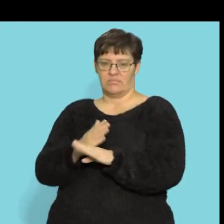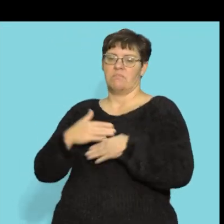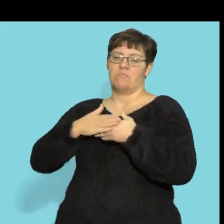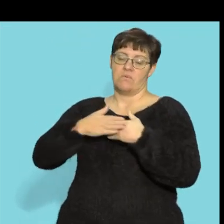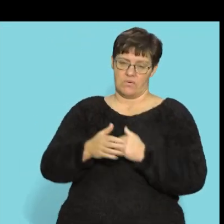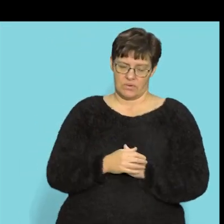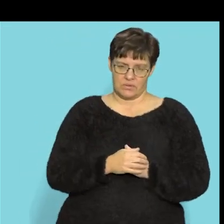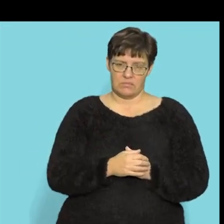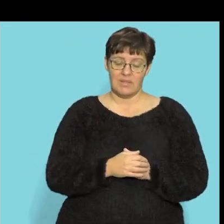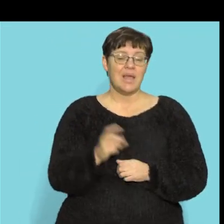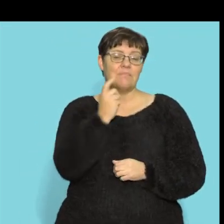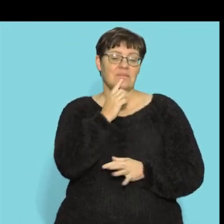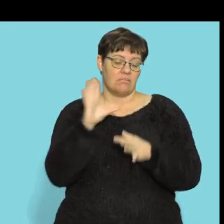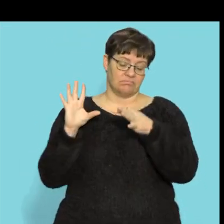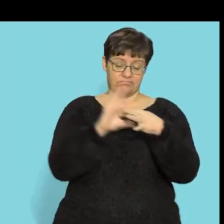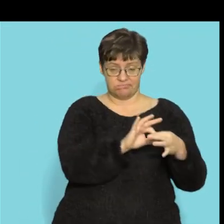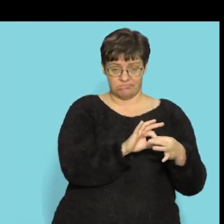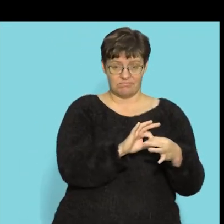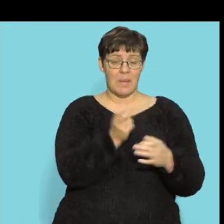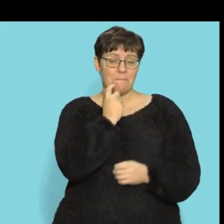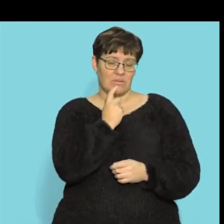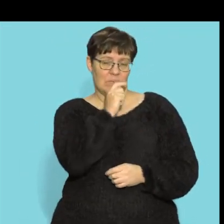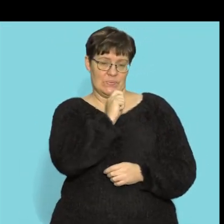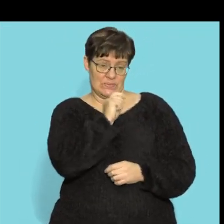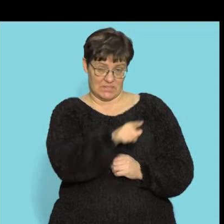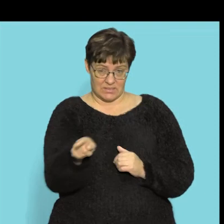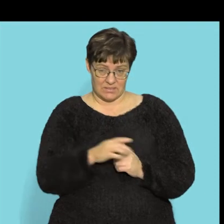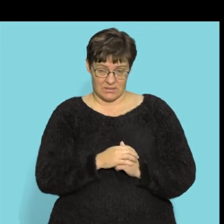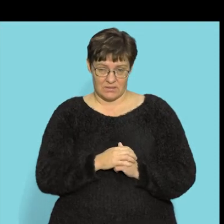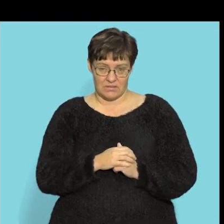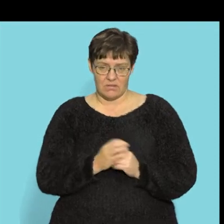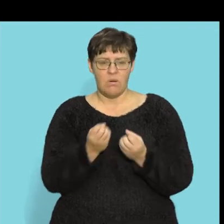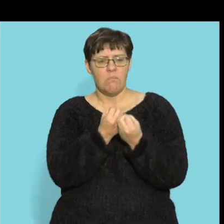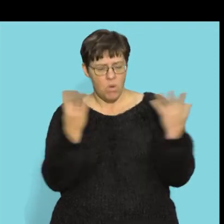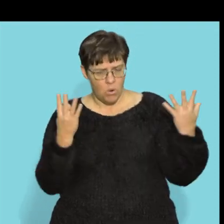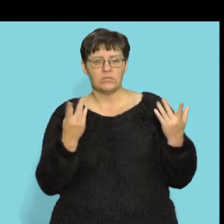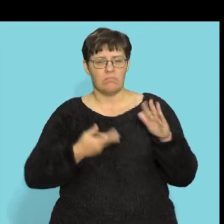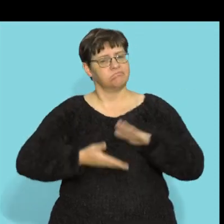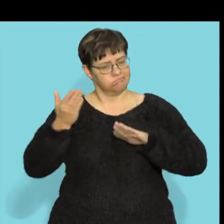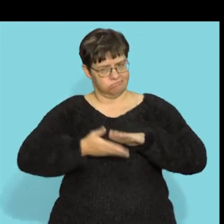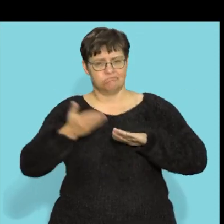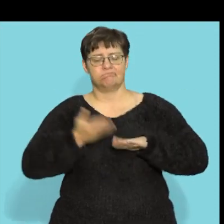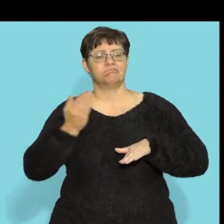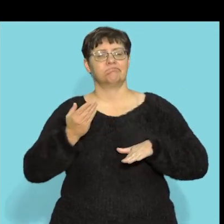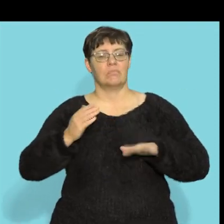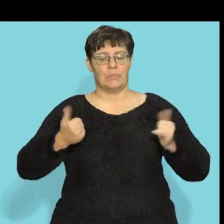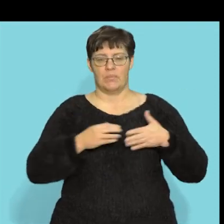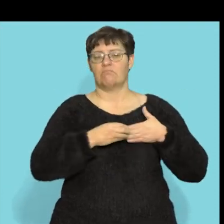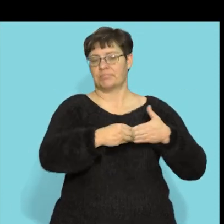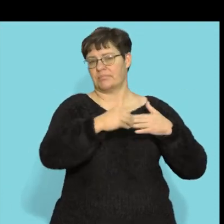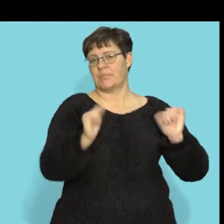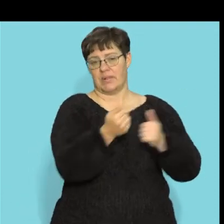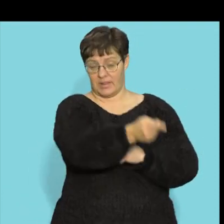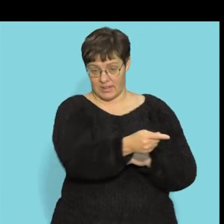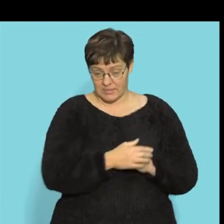that we use the metallic bonding model of metals. So most metals are actually good conductors,